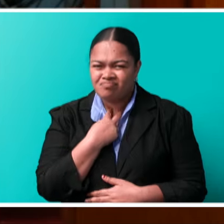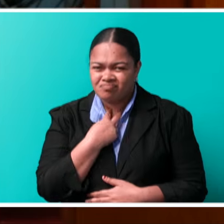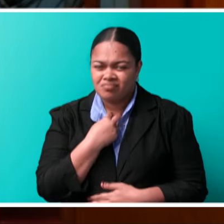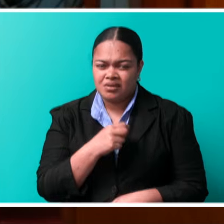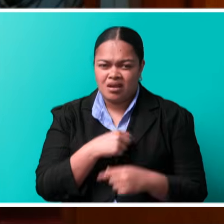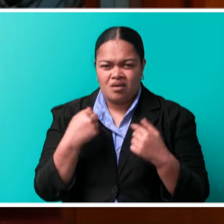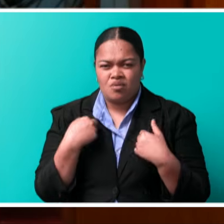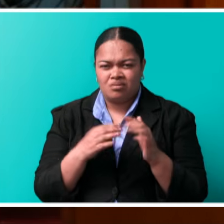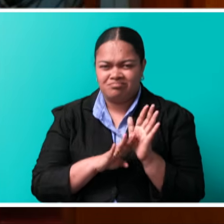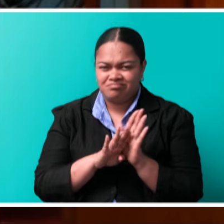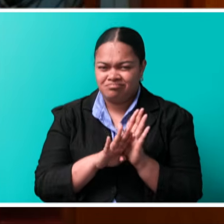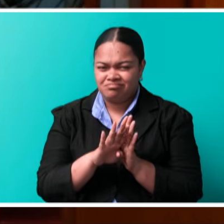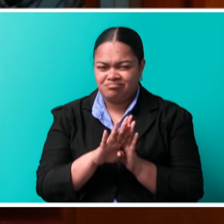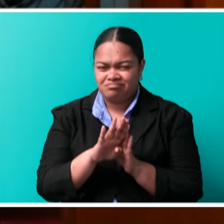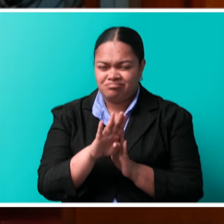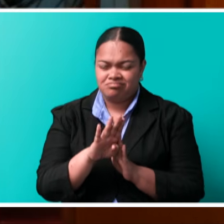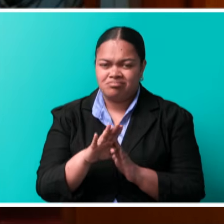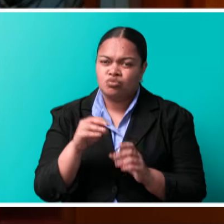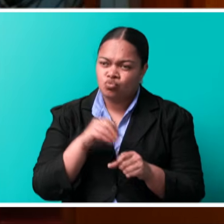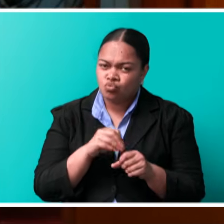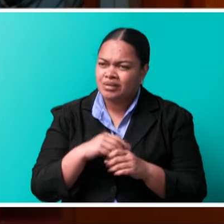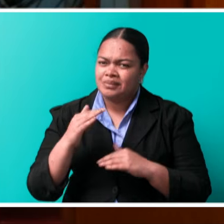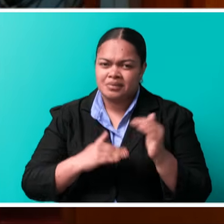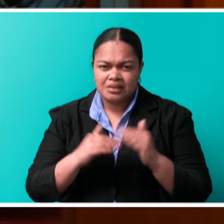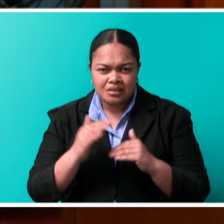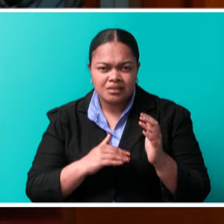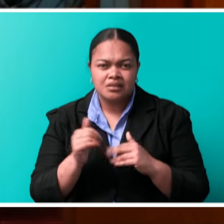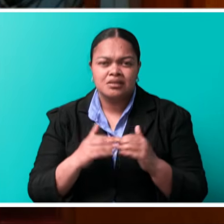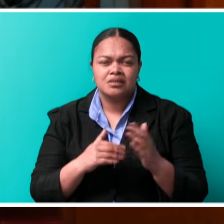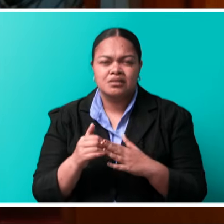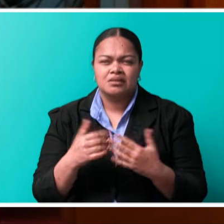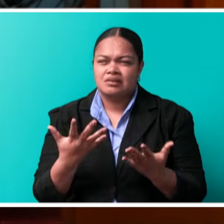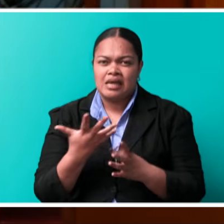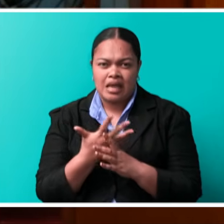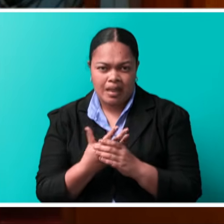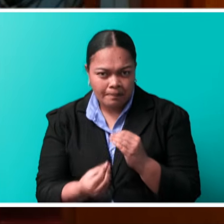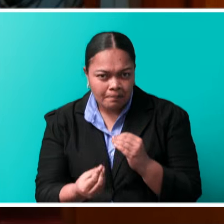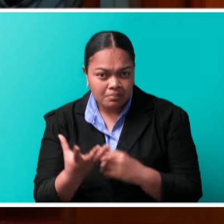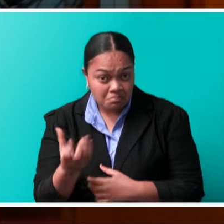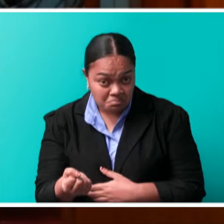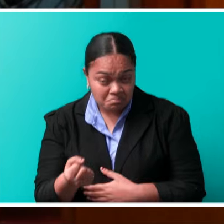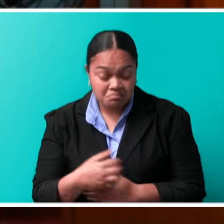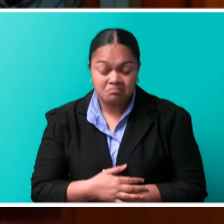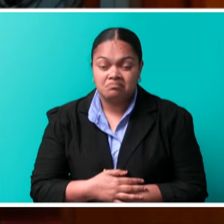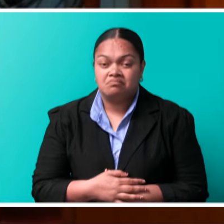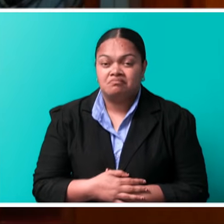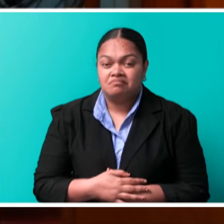progress, including infrastructure, productivity gaps, cost of living pressures,